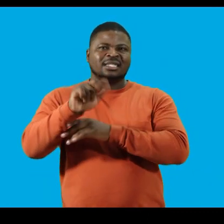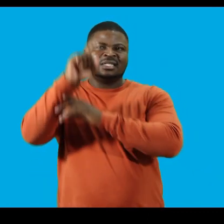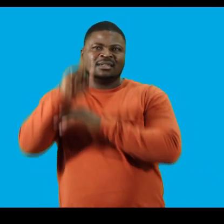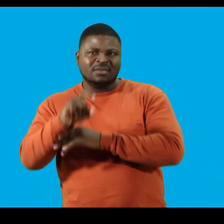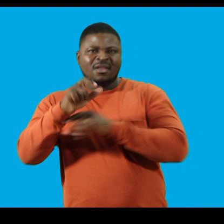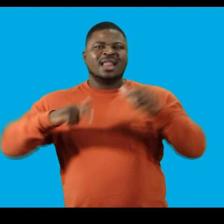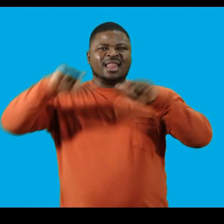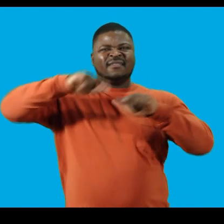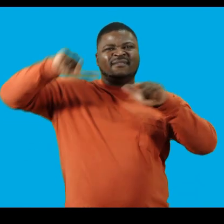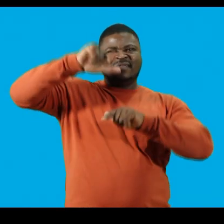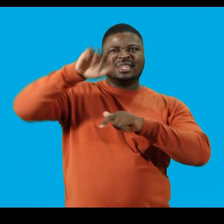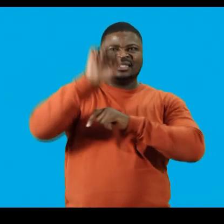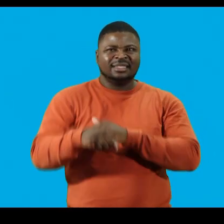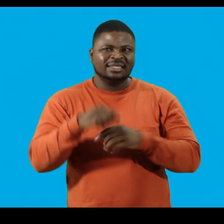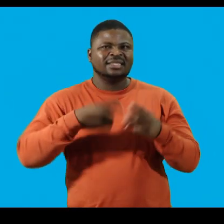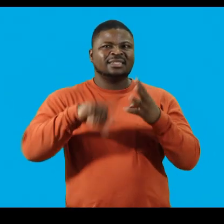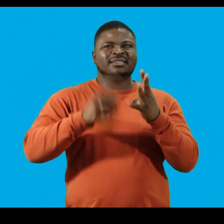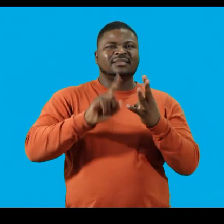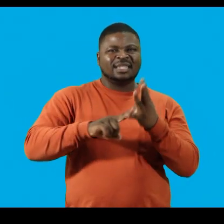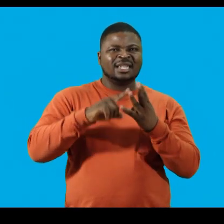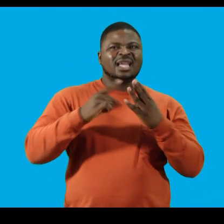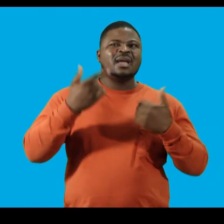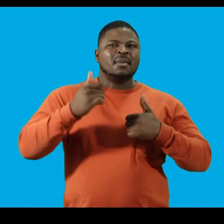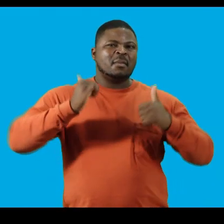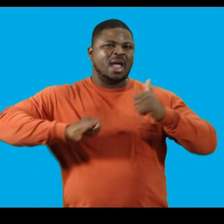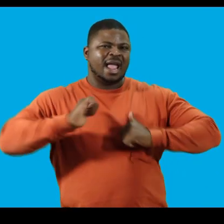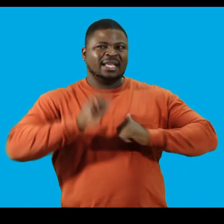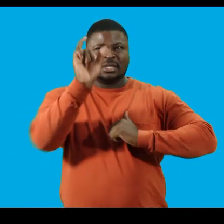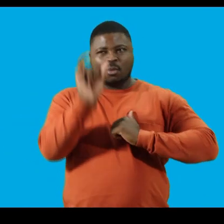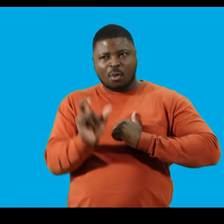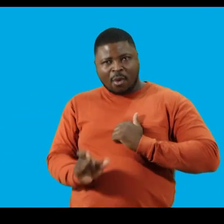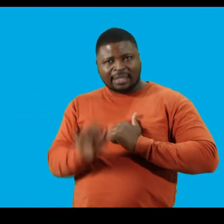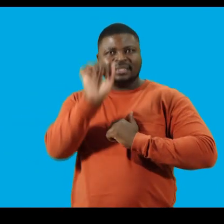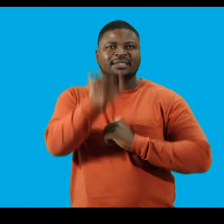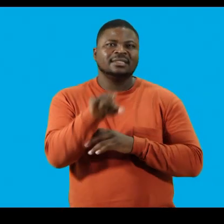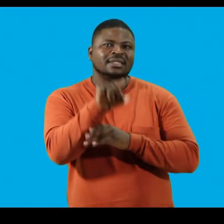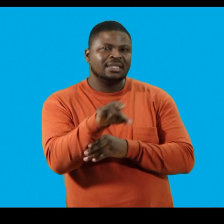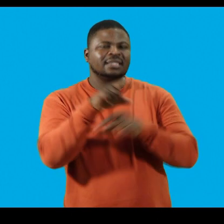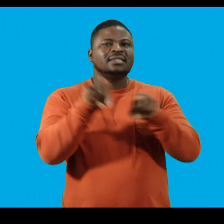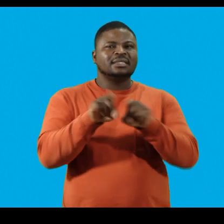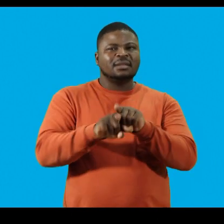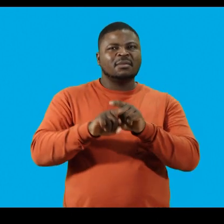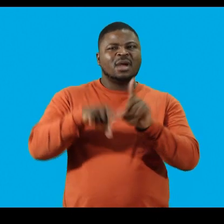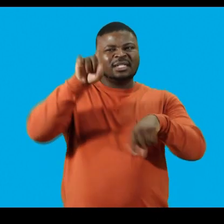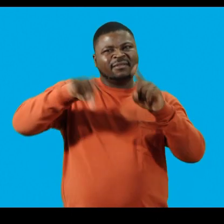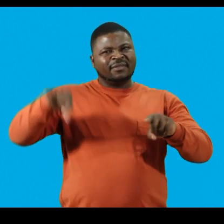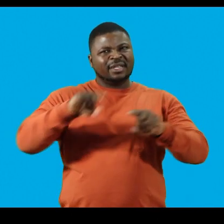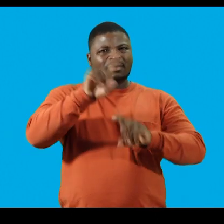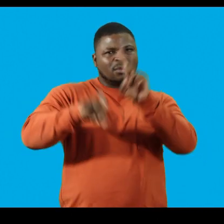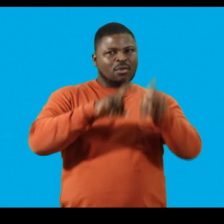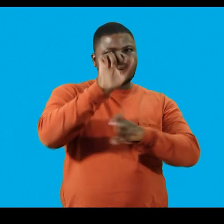levels, and very important, your action verbs. Then we'll go into the types of